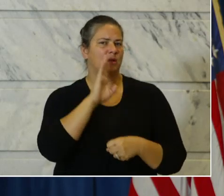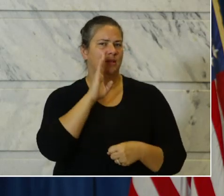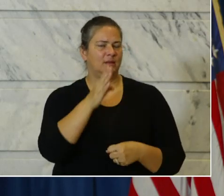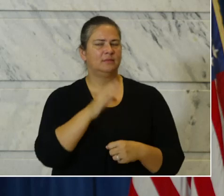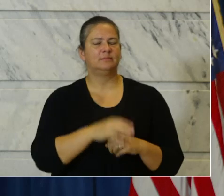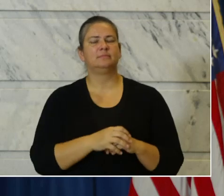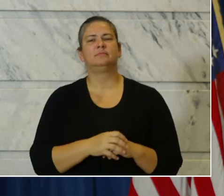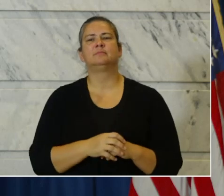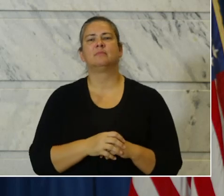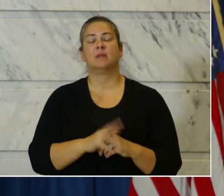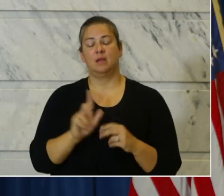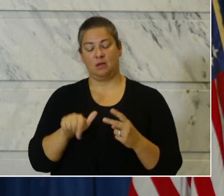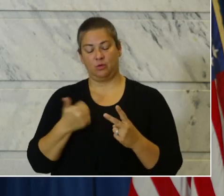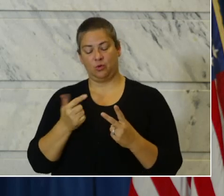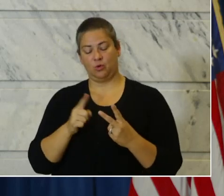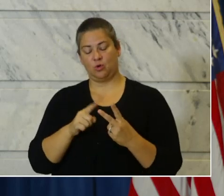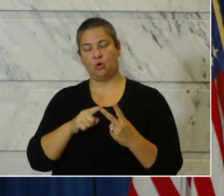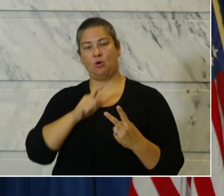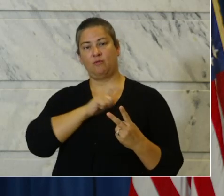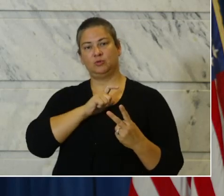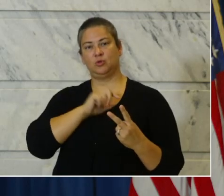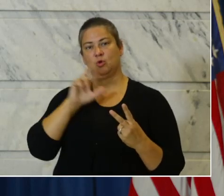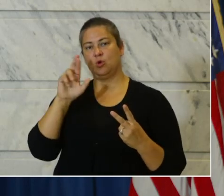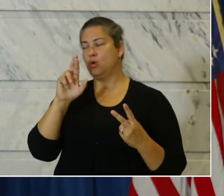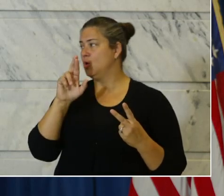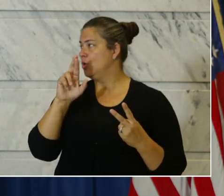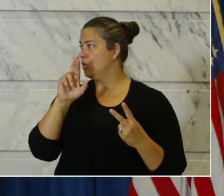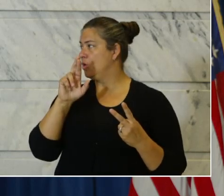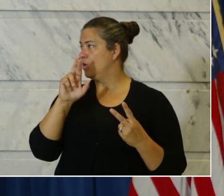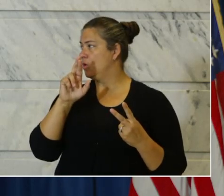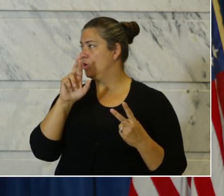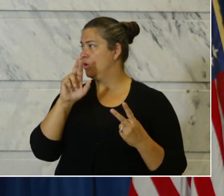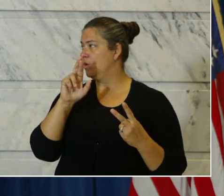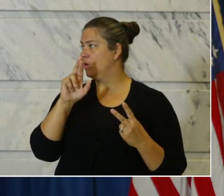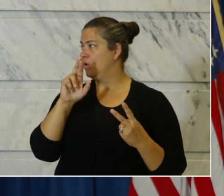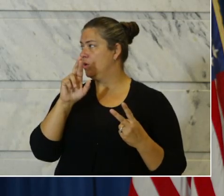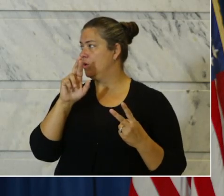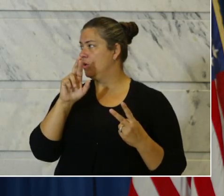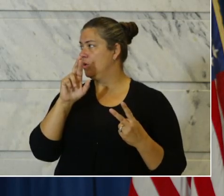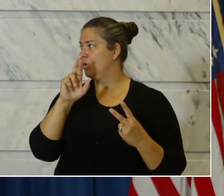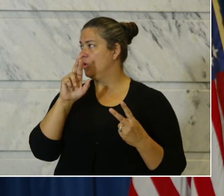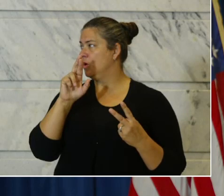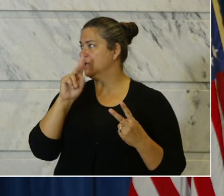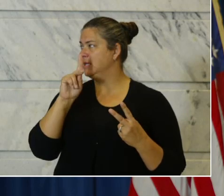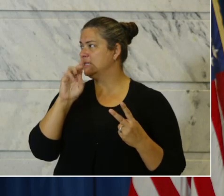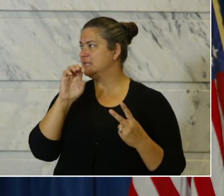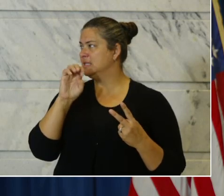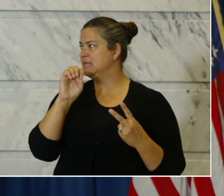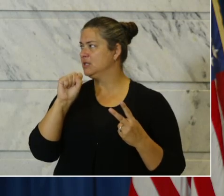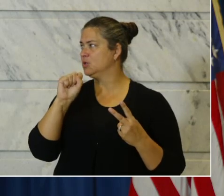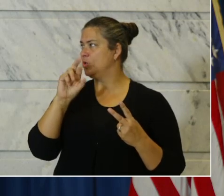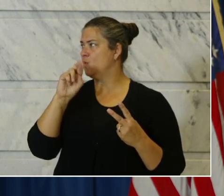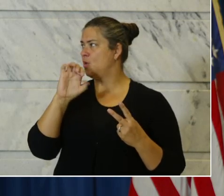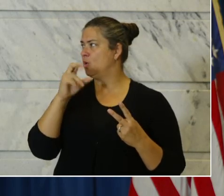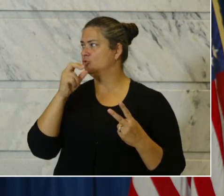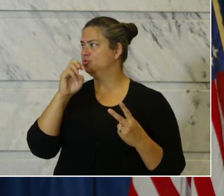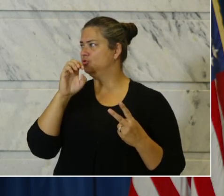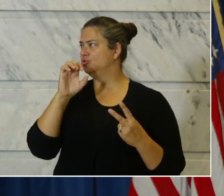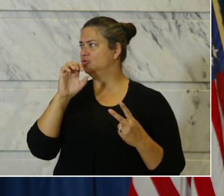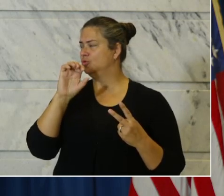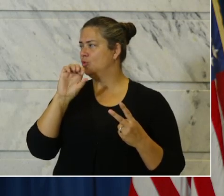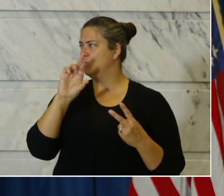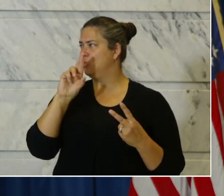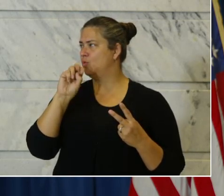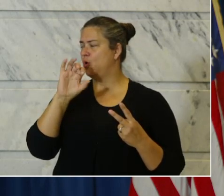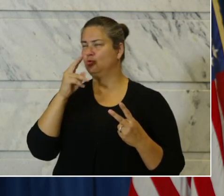to my knowledge. The other is Officer Robin, and I think it's Disroches, and I apologize to